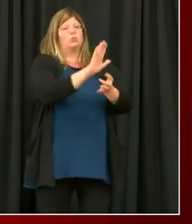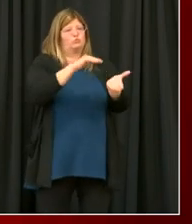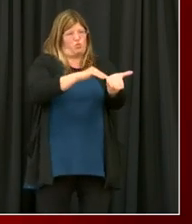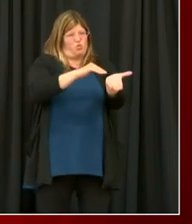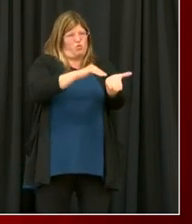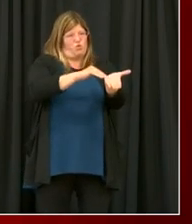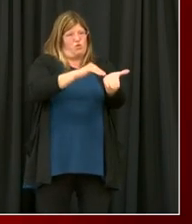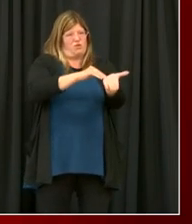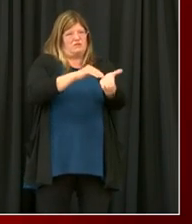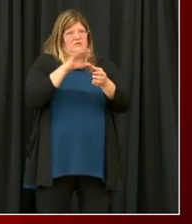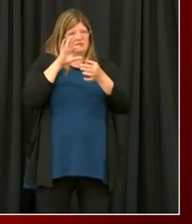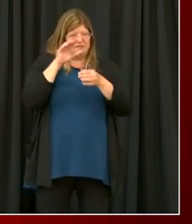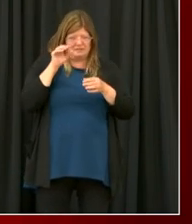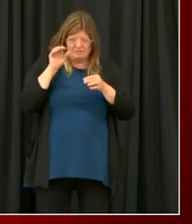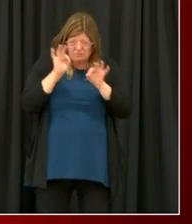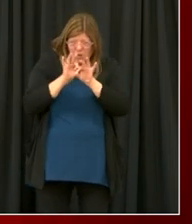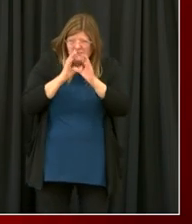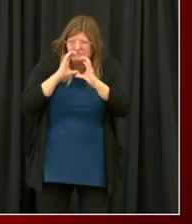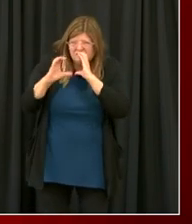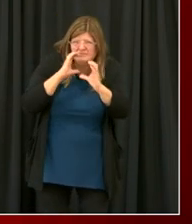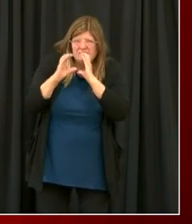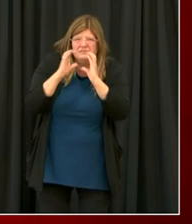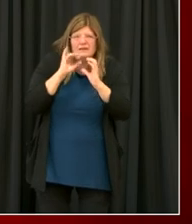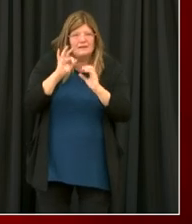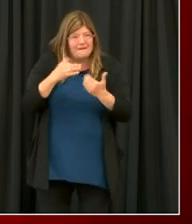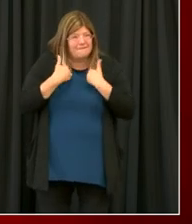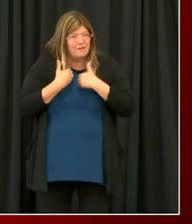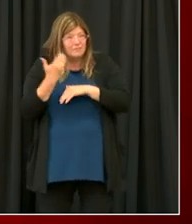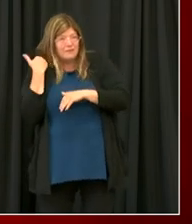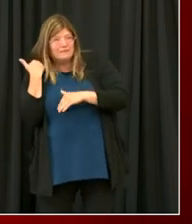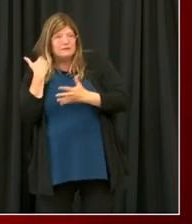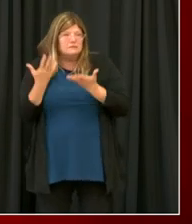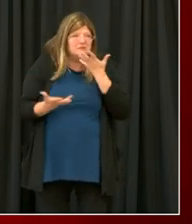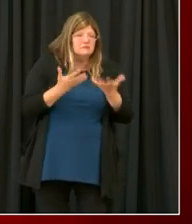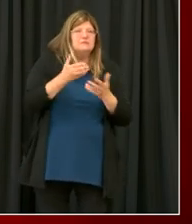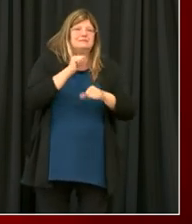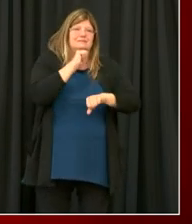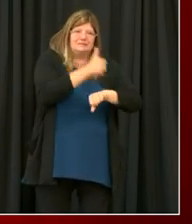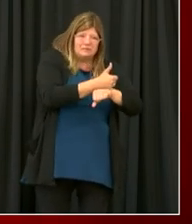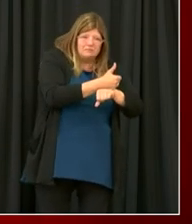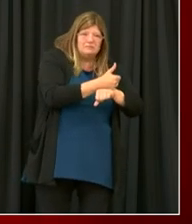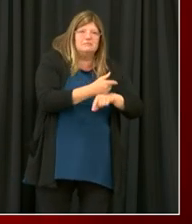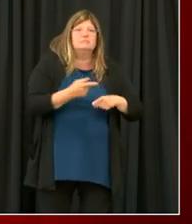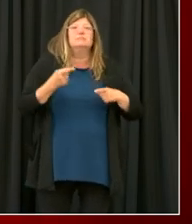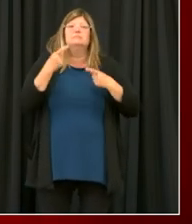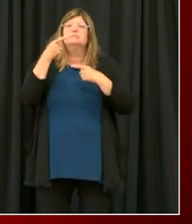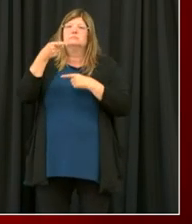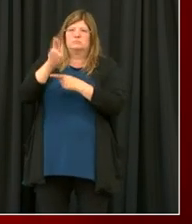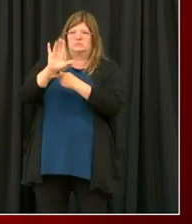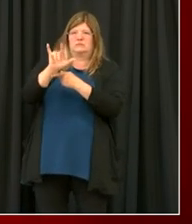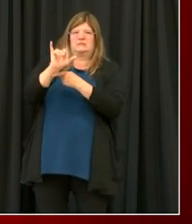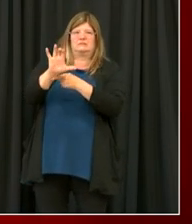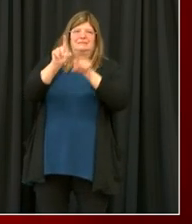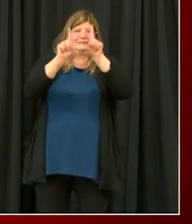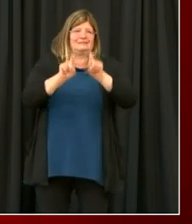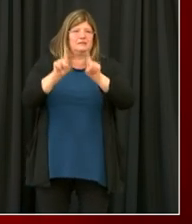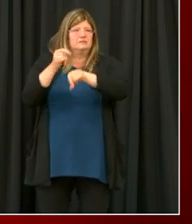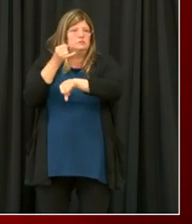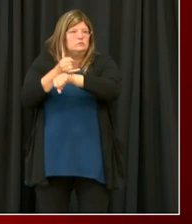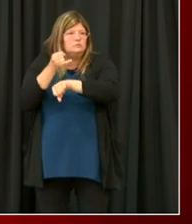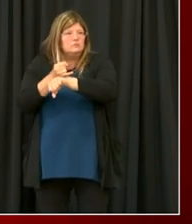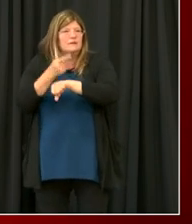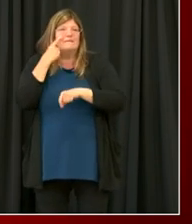as well. What we have done is we've established a public testing site for serology or antibody